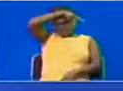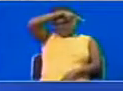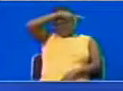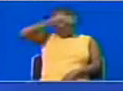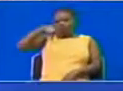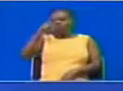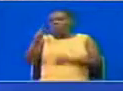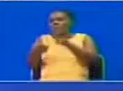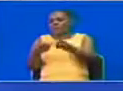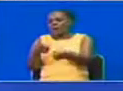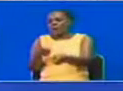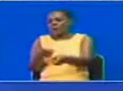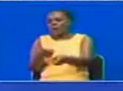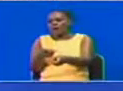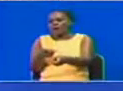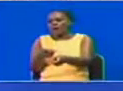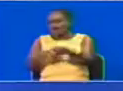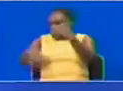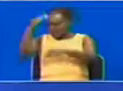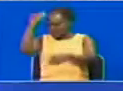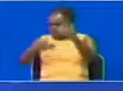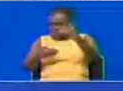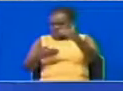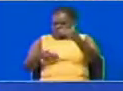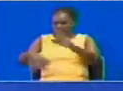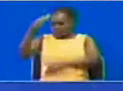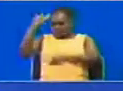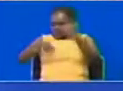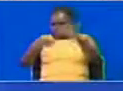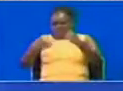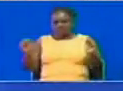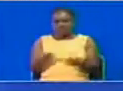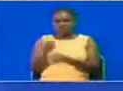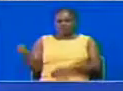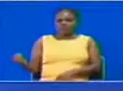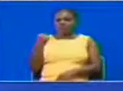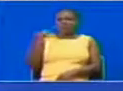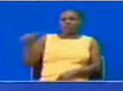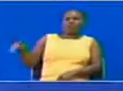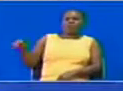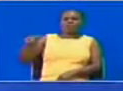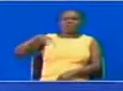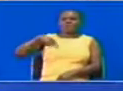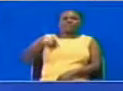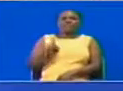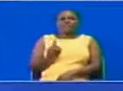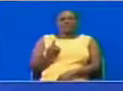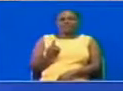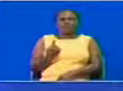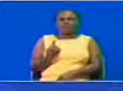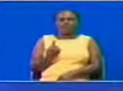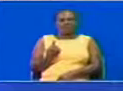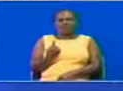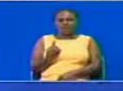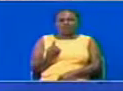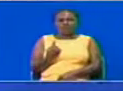blame? It is the university. Yeah. And the university therefore can't wake up in the morning and say, we have been swindled by the